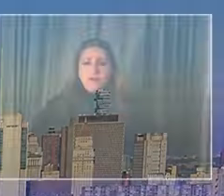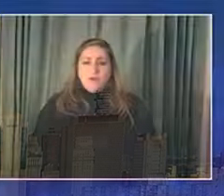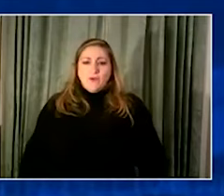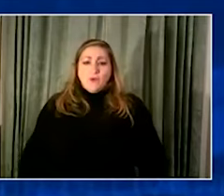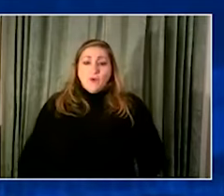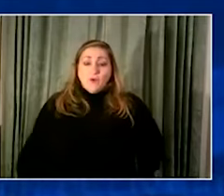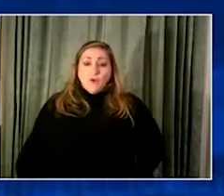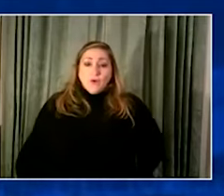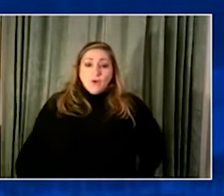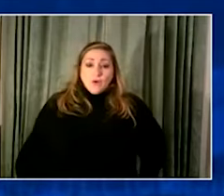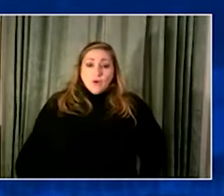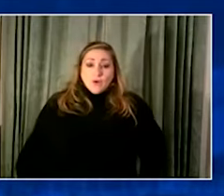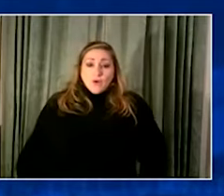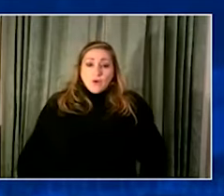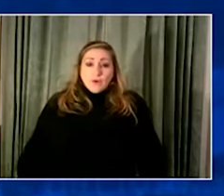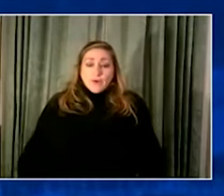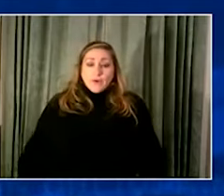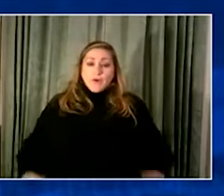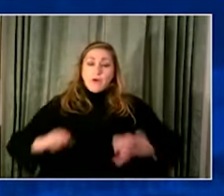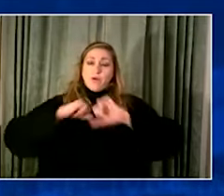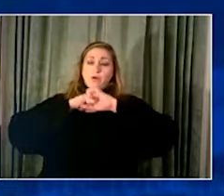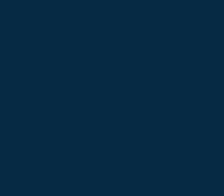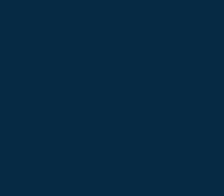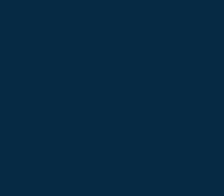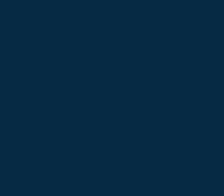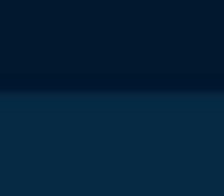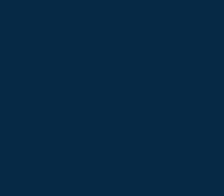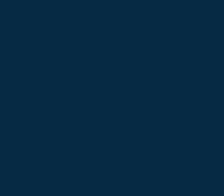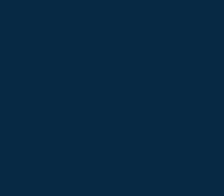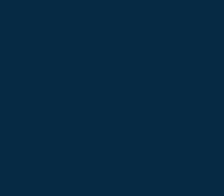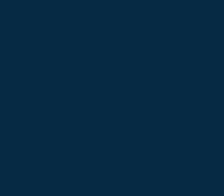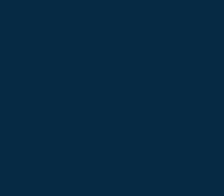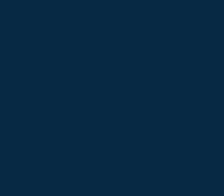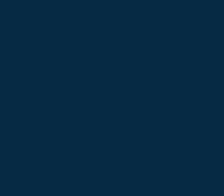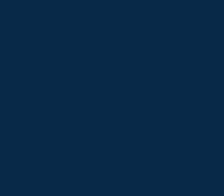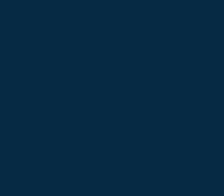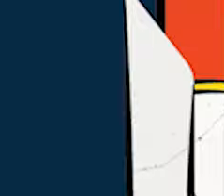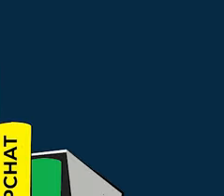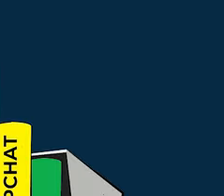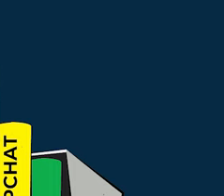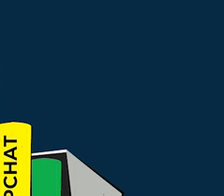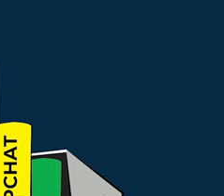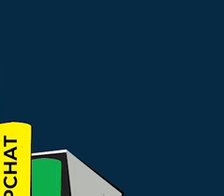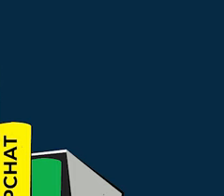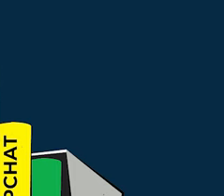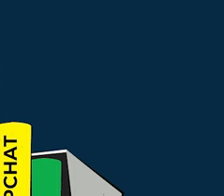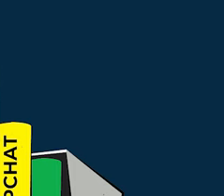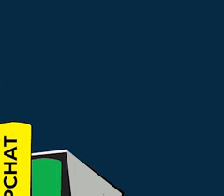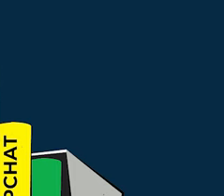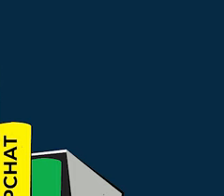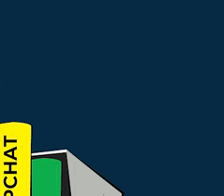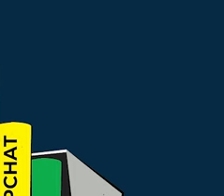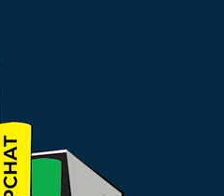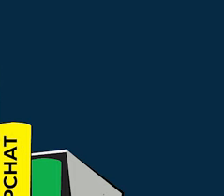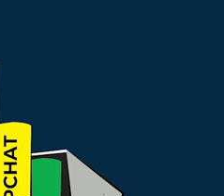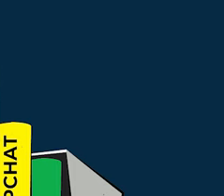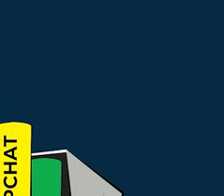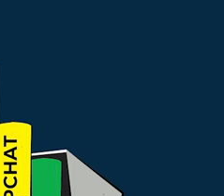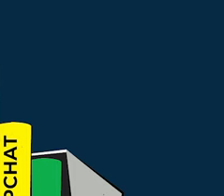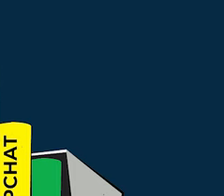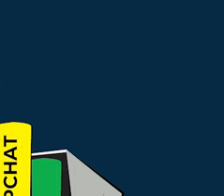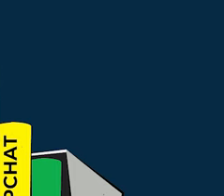We also need to protect our students from harm online, including the growing dangers presented by social media. Companies like